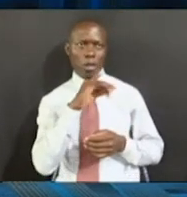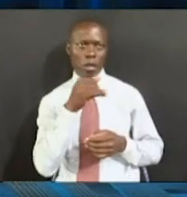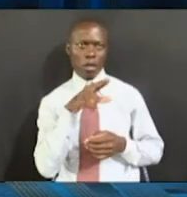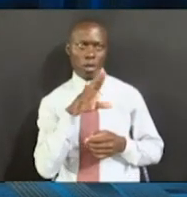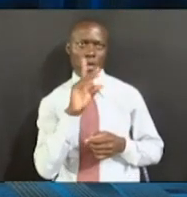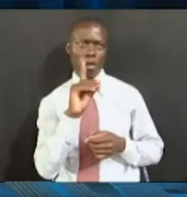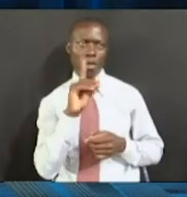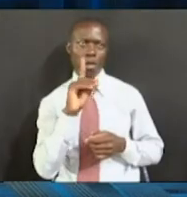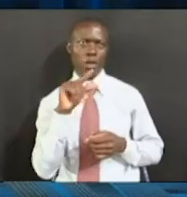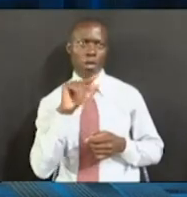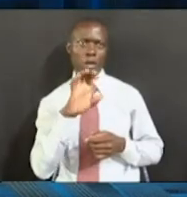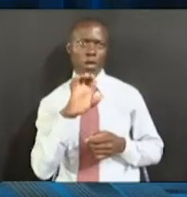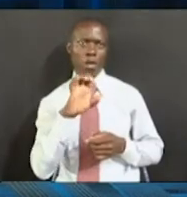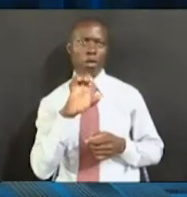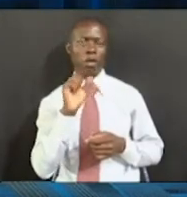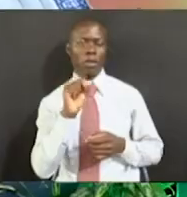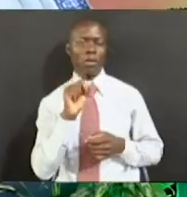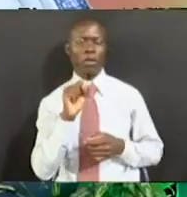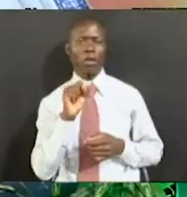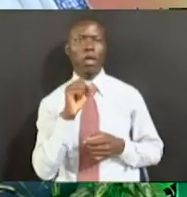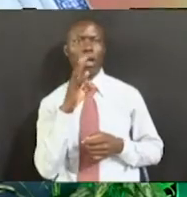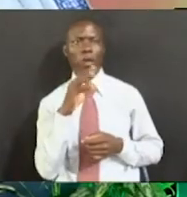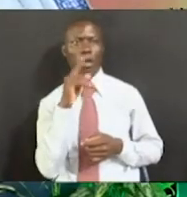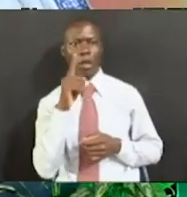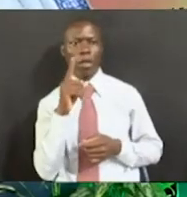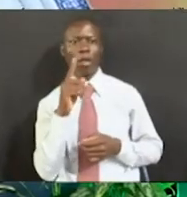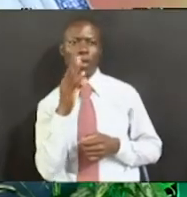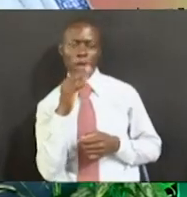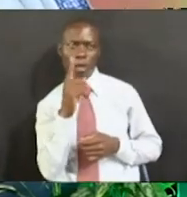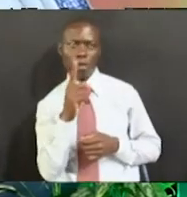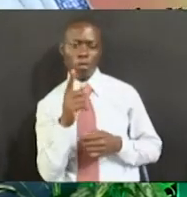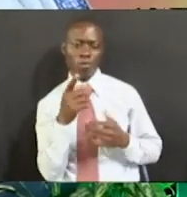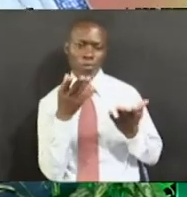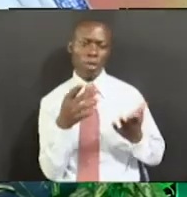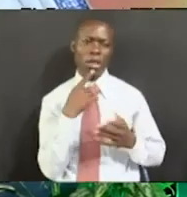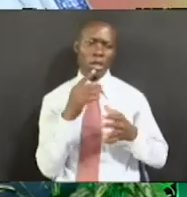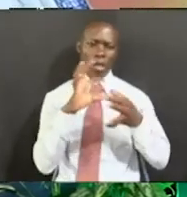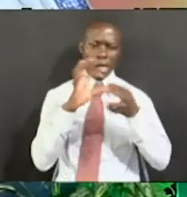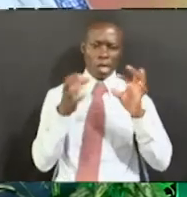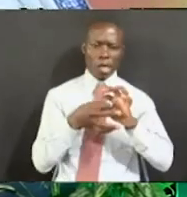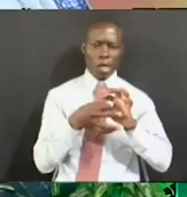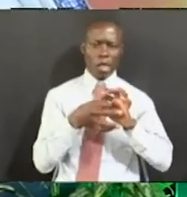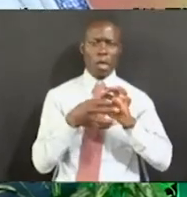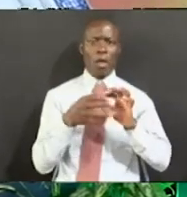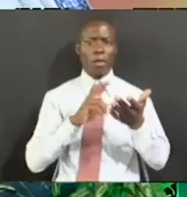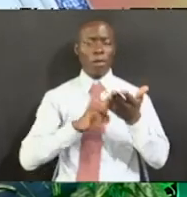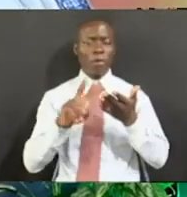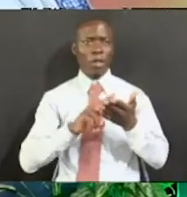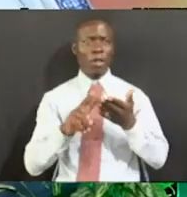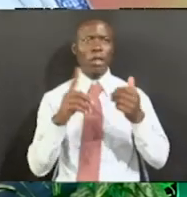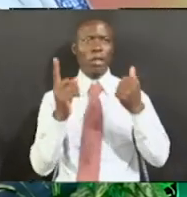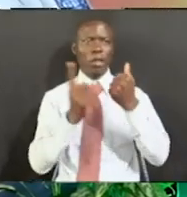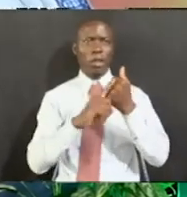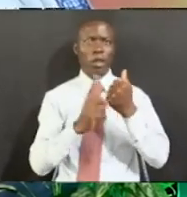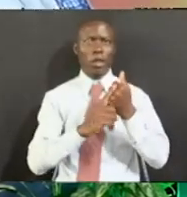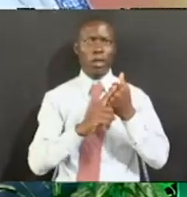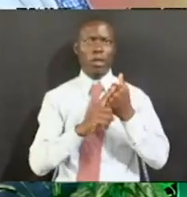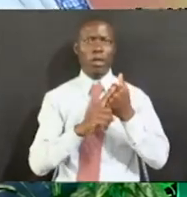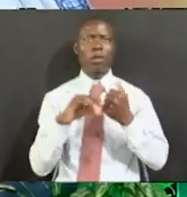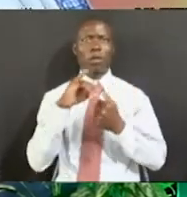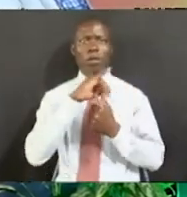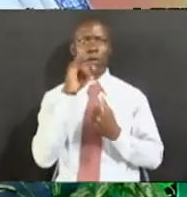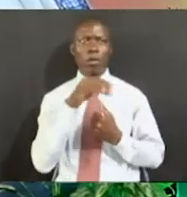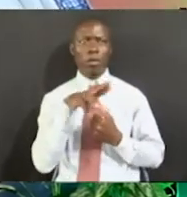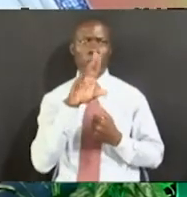you do textual criticism, realize that it's supposed to be here connected with verses 6 of Judges